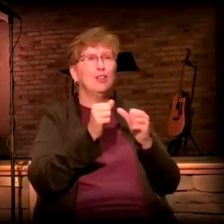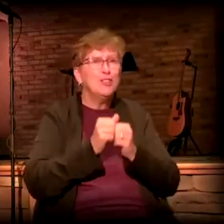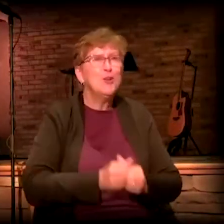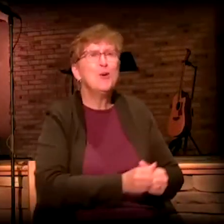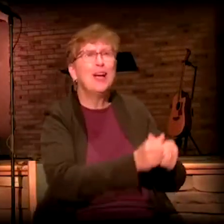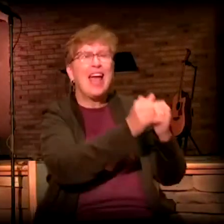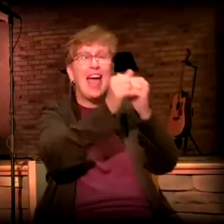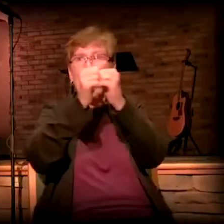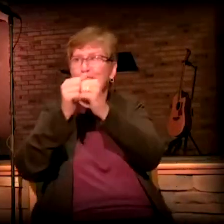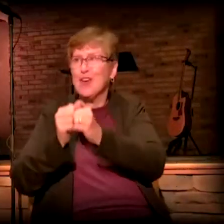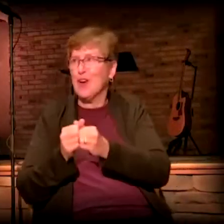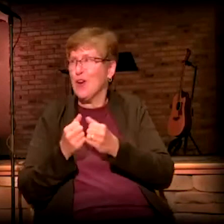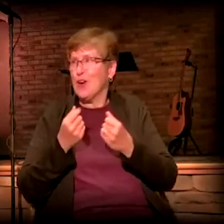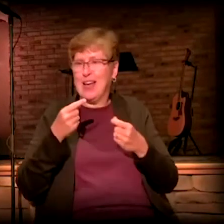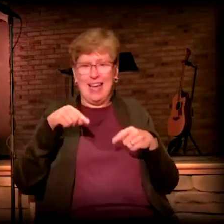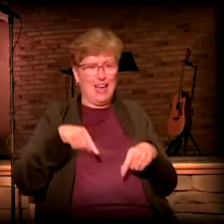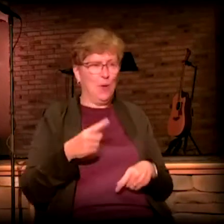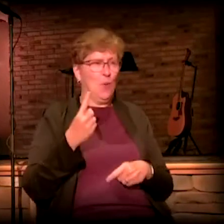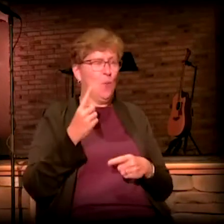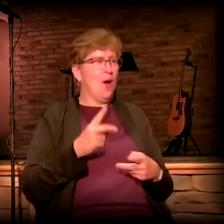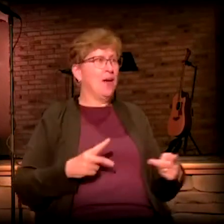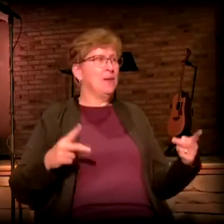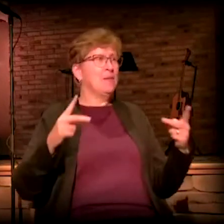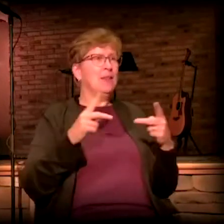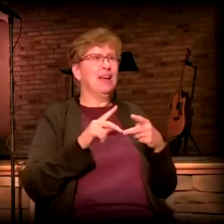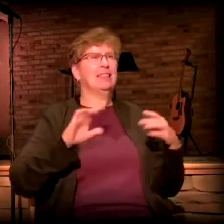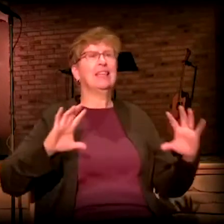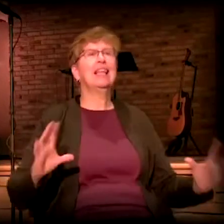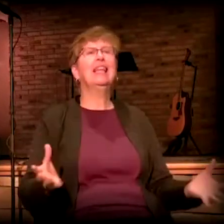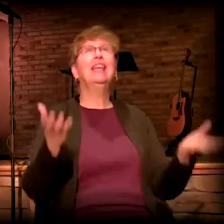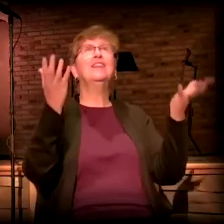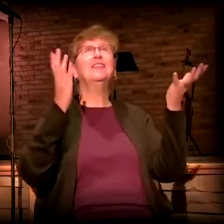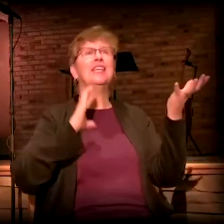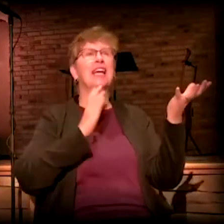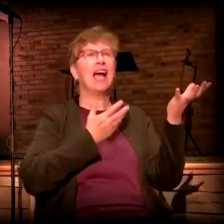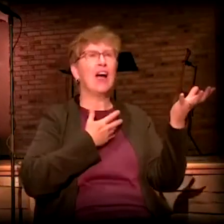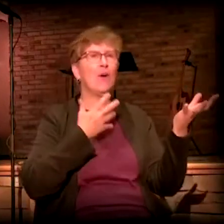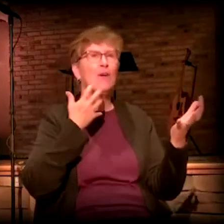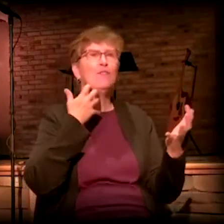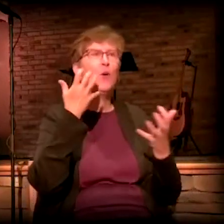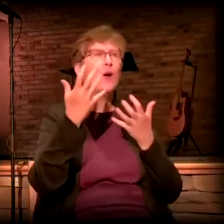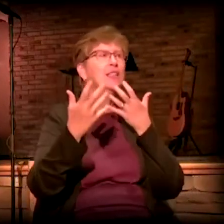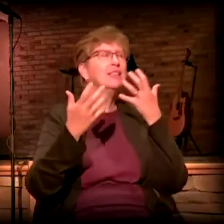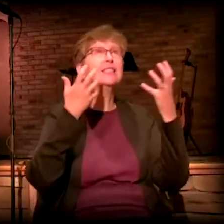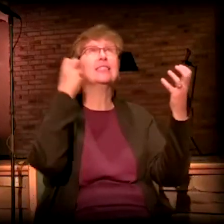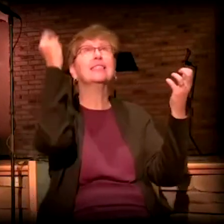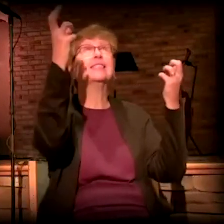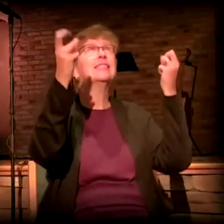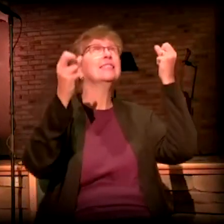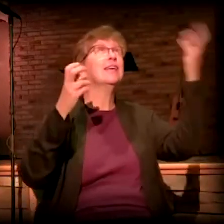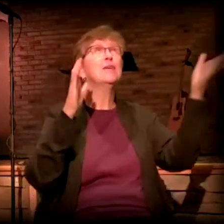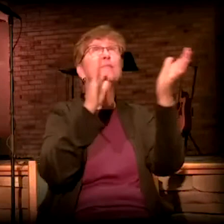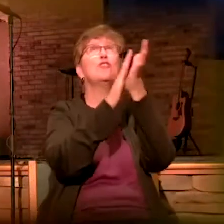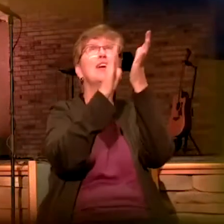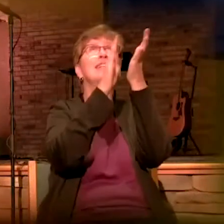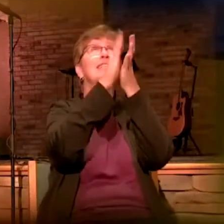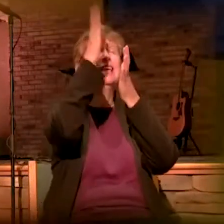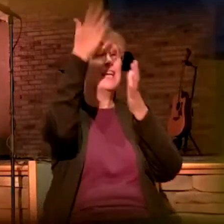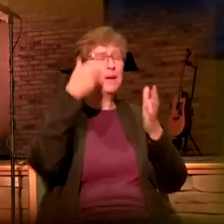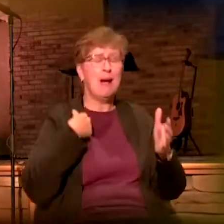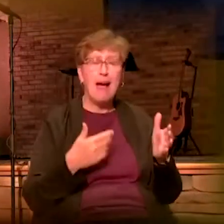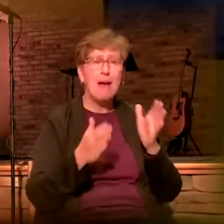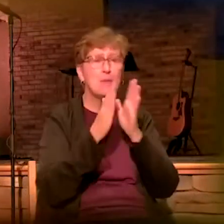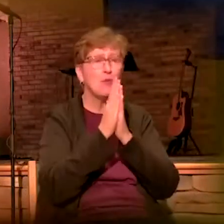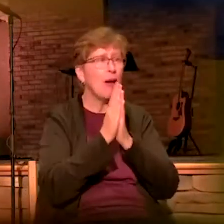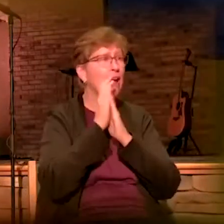in one place, lifting up our voices. And that's what I see. And that's what I pray for.